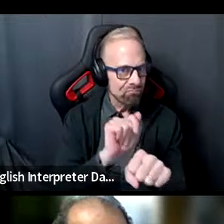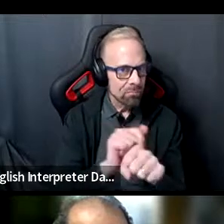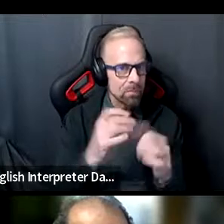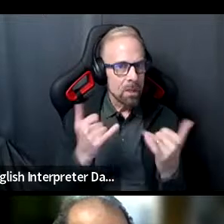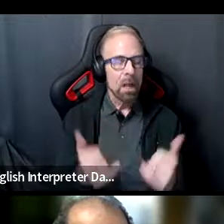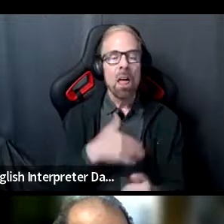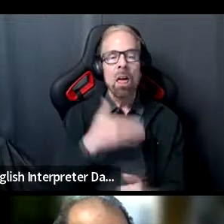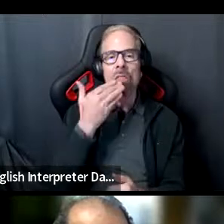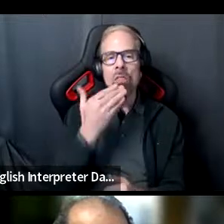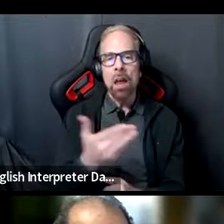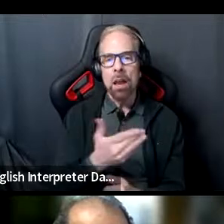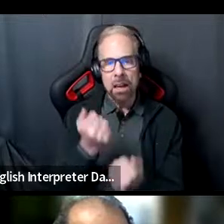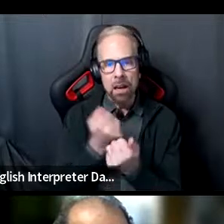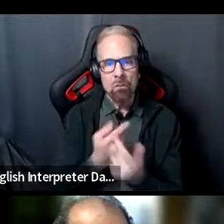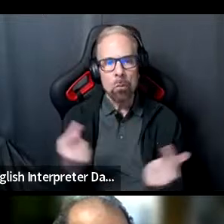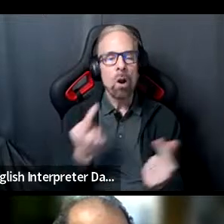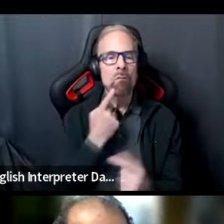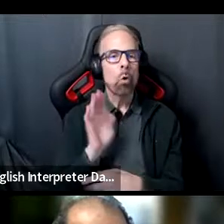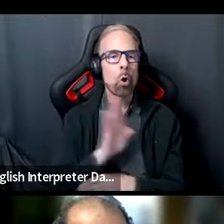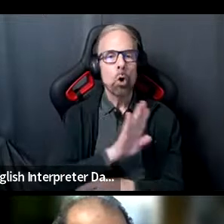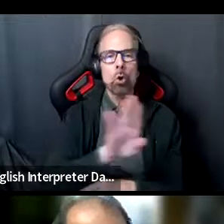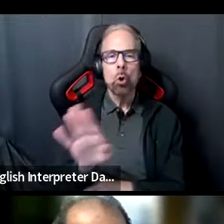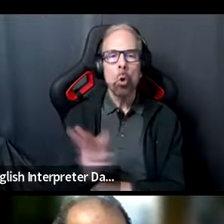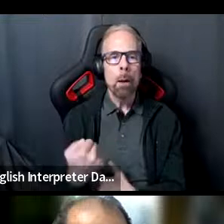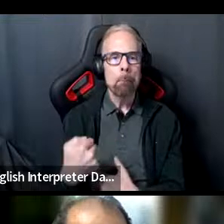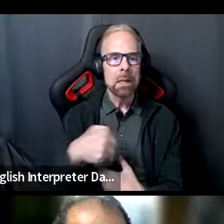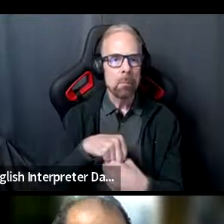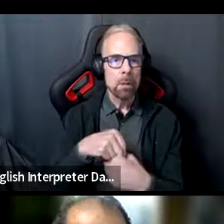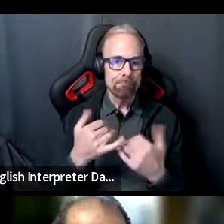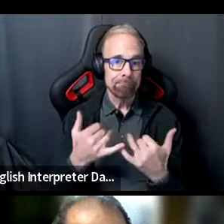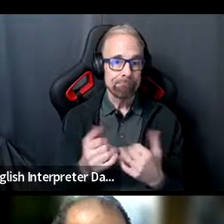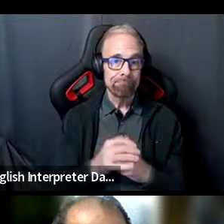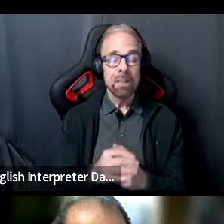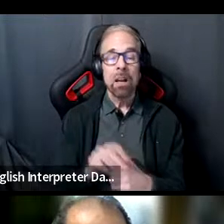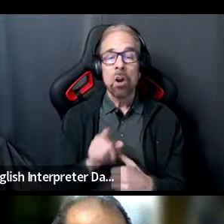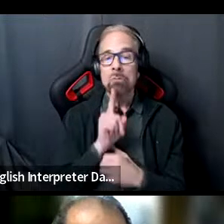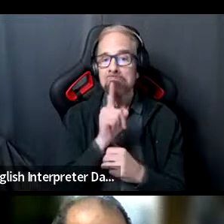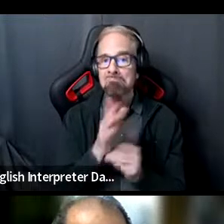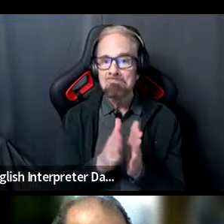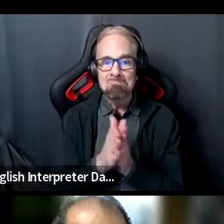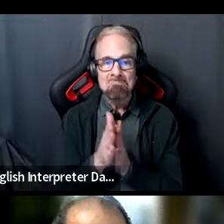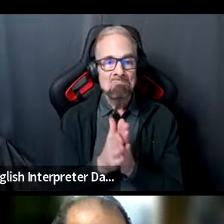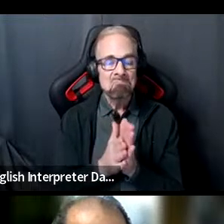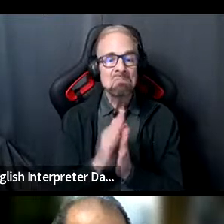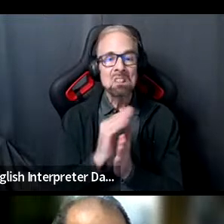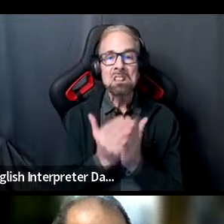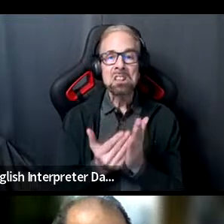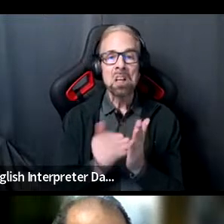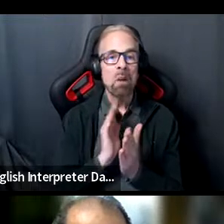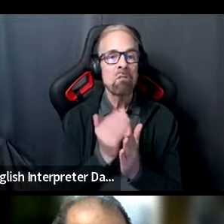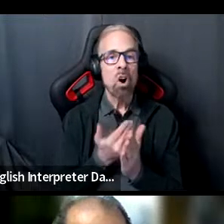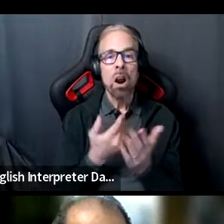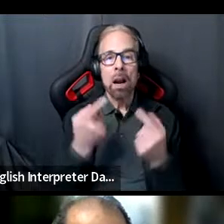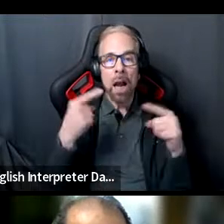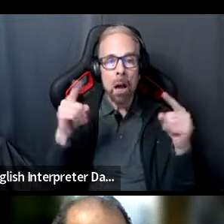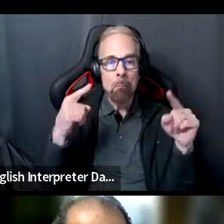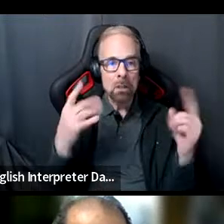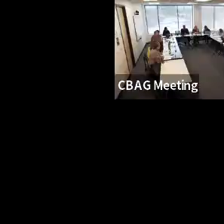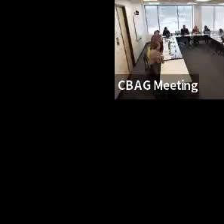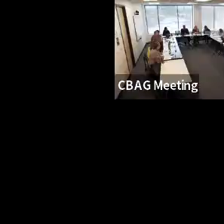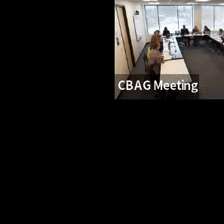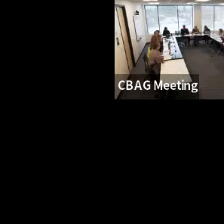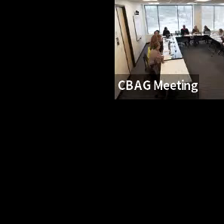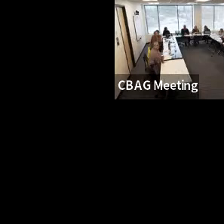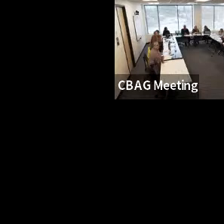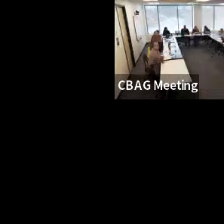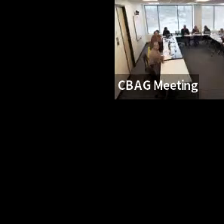for your participation, and I look forward to some of our accomplishments today.